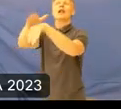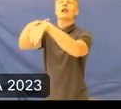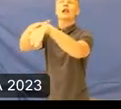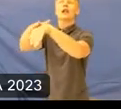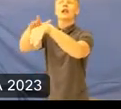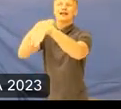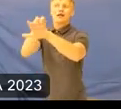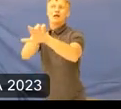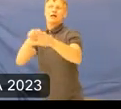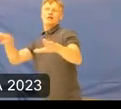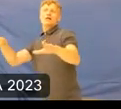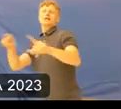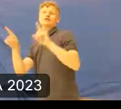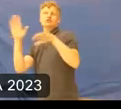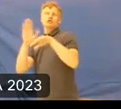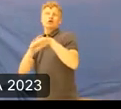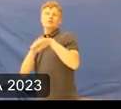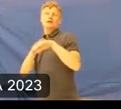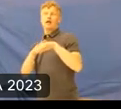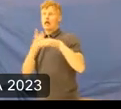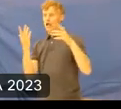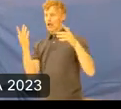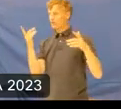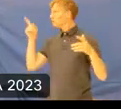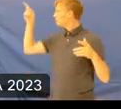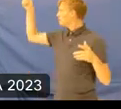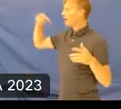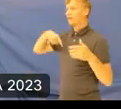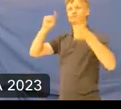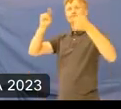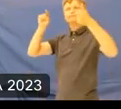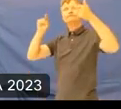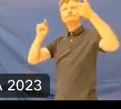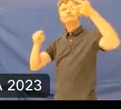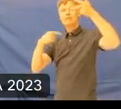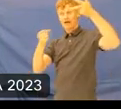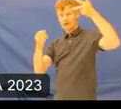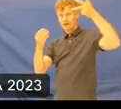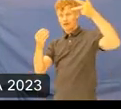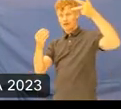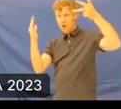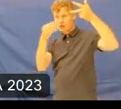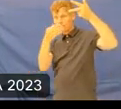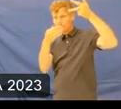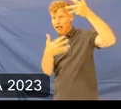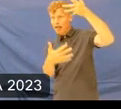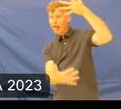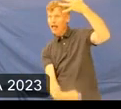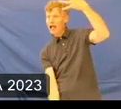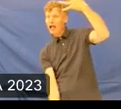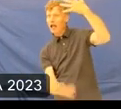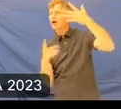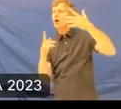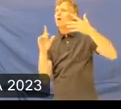more maxims are there actually, you know, hanging out there, ready to be discovered? And how culture relative are they? Are questions I think we can